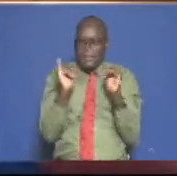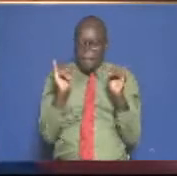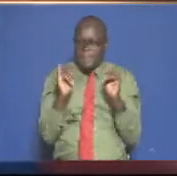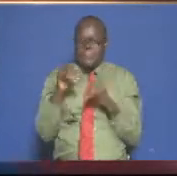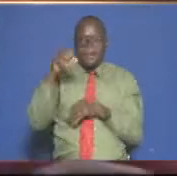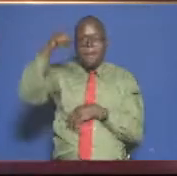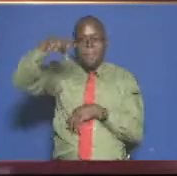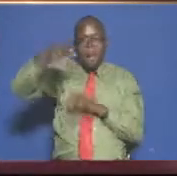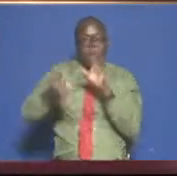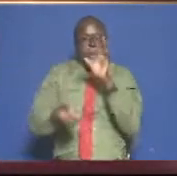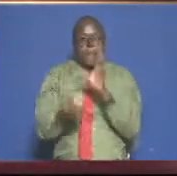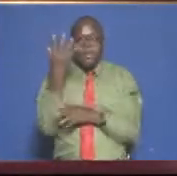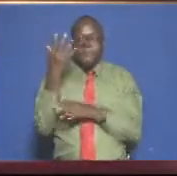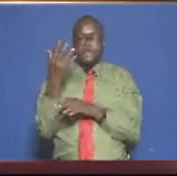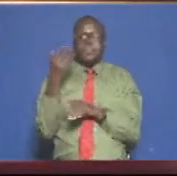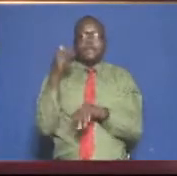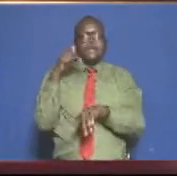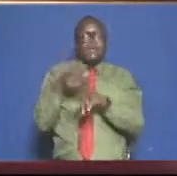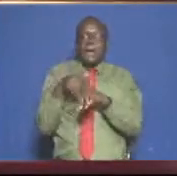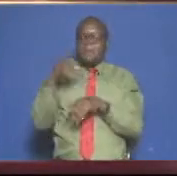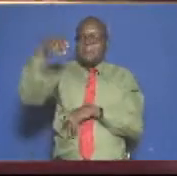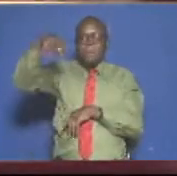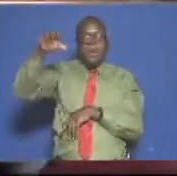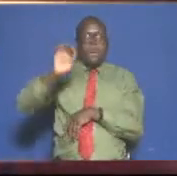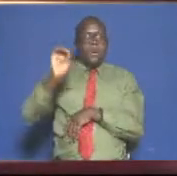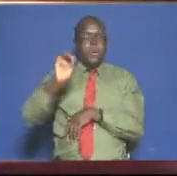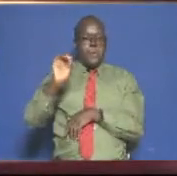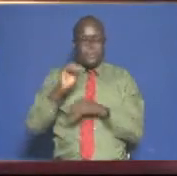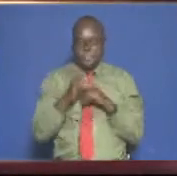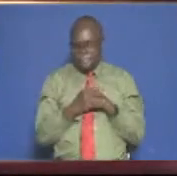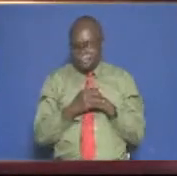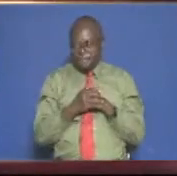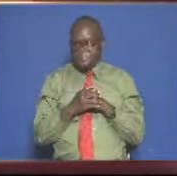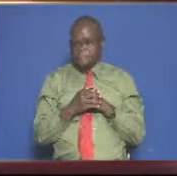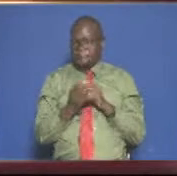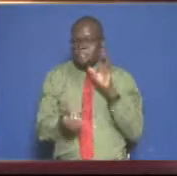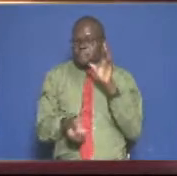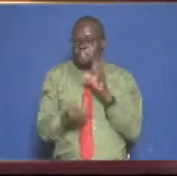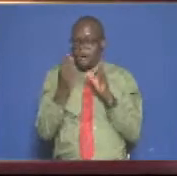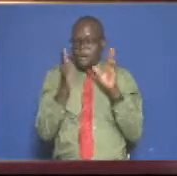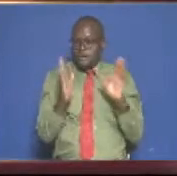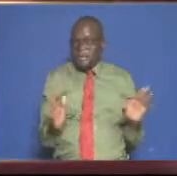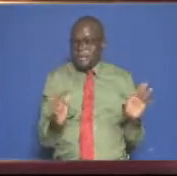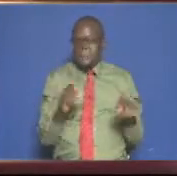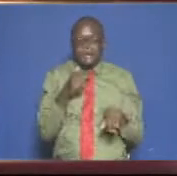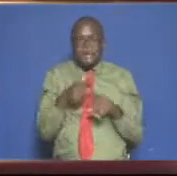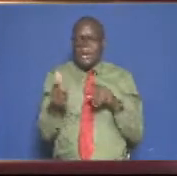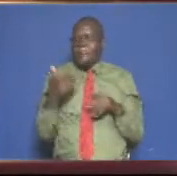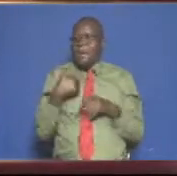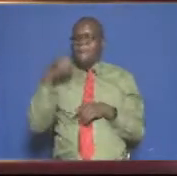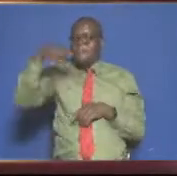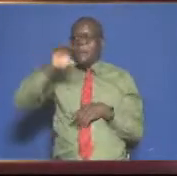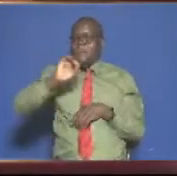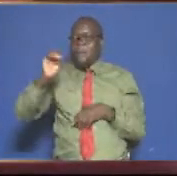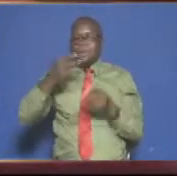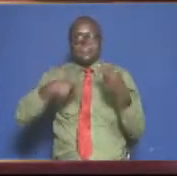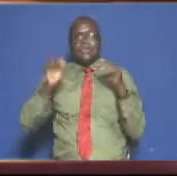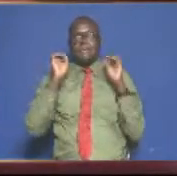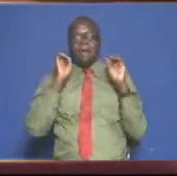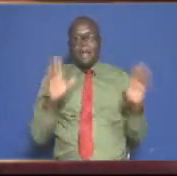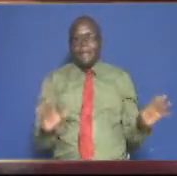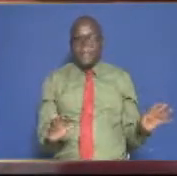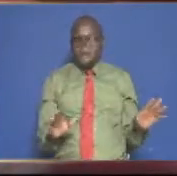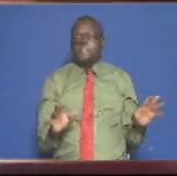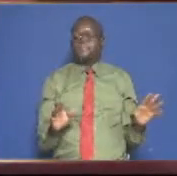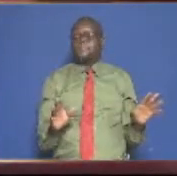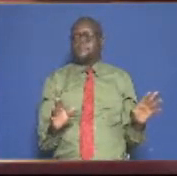producers even when they are not generating. These power producers, even if they don't generate, they don't sell to